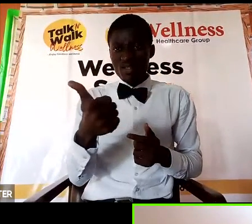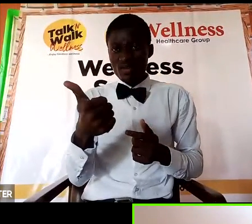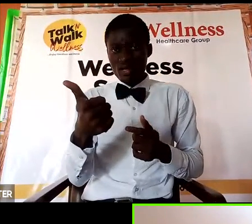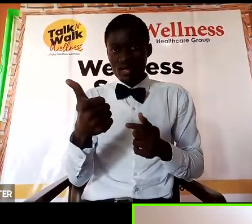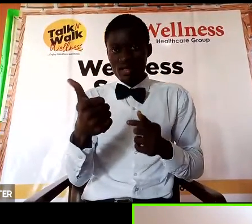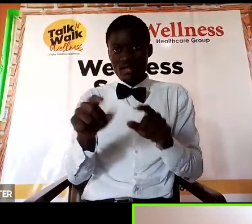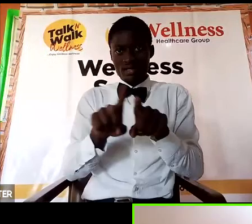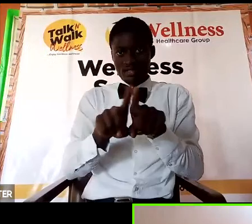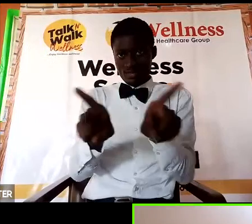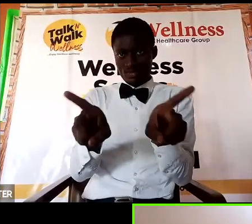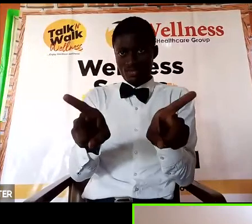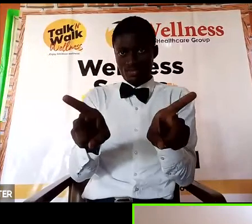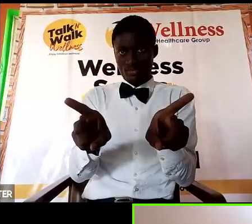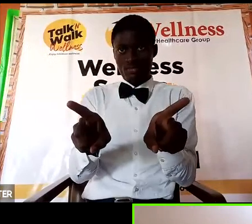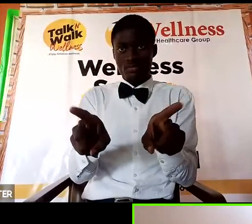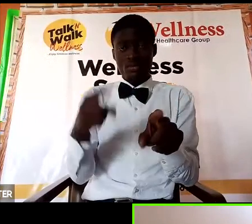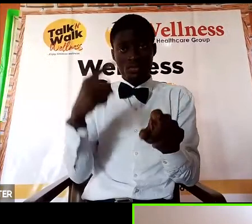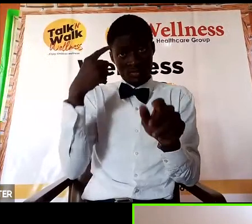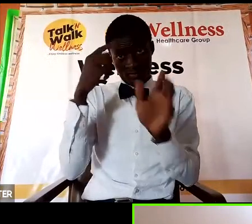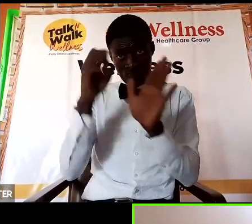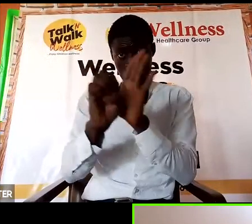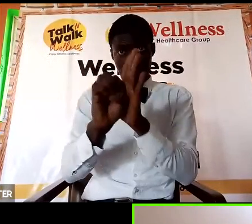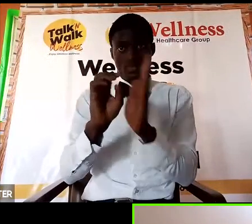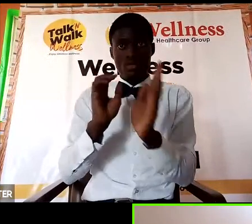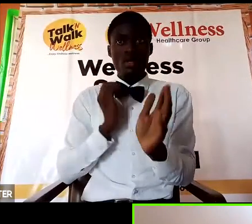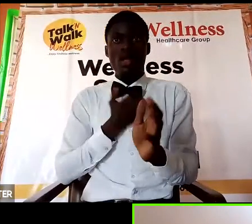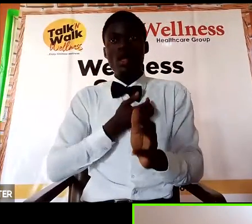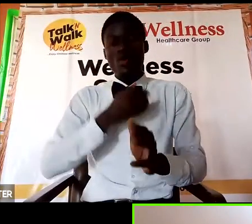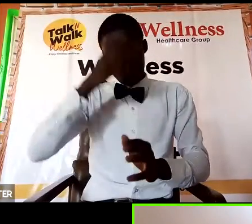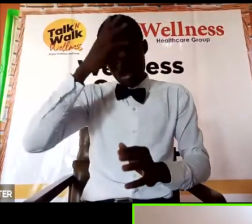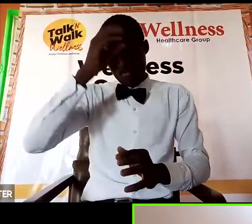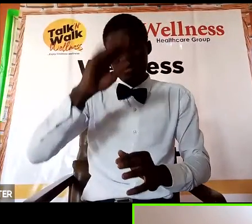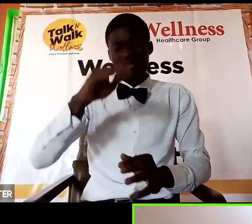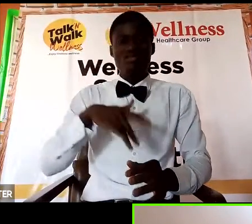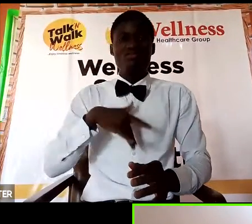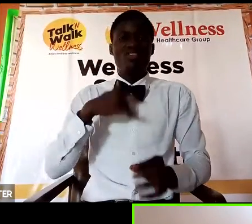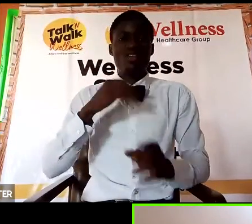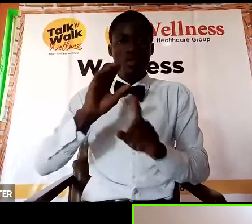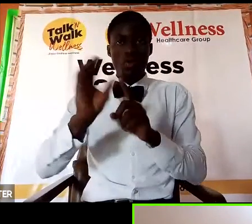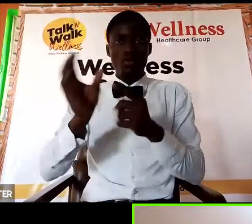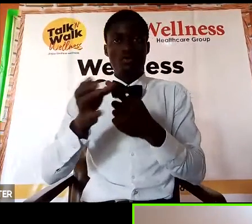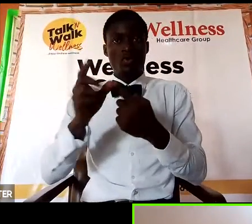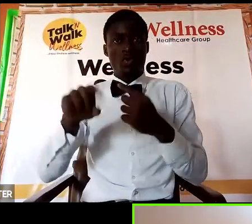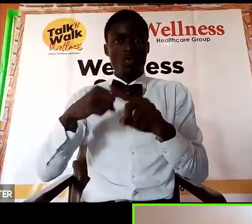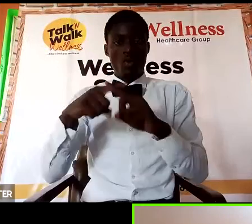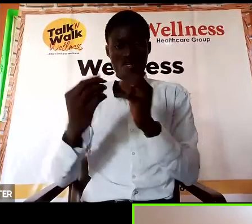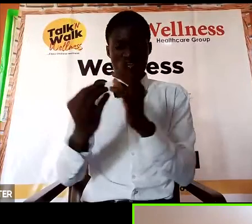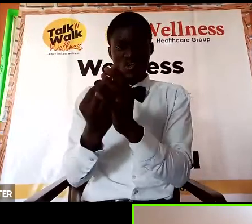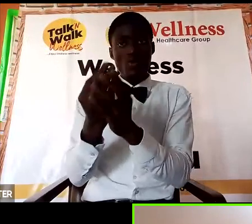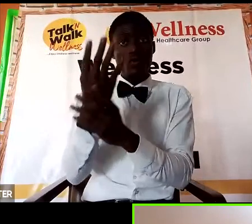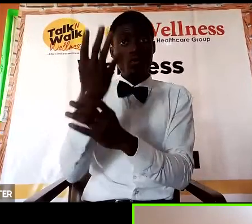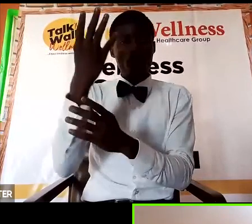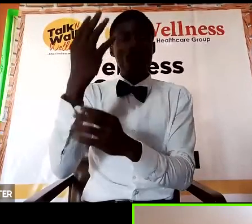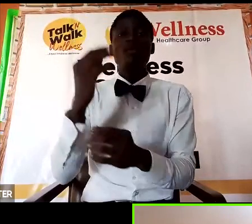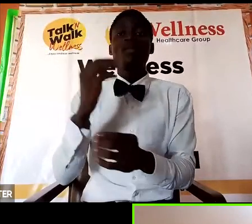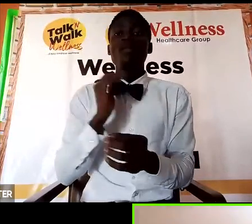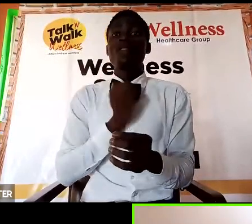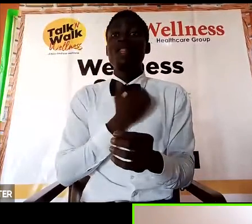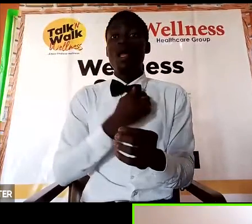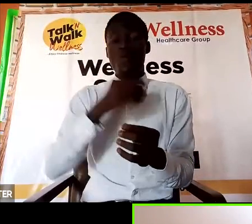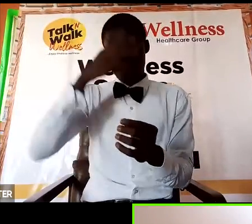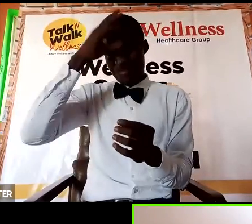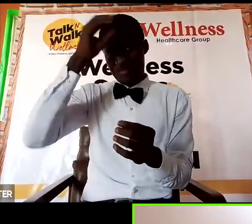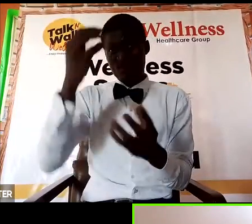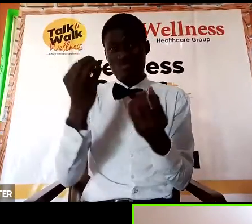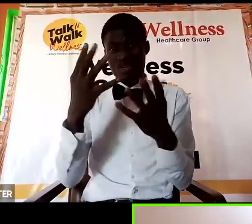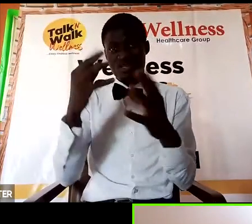our men who have been conditioned in a certain way while they are growing up, a lot of men, even in the Western world, a lot of